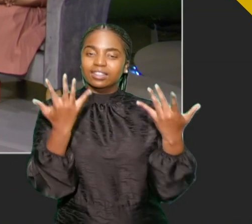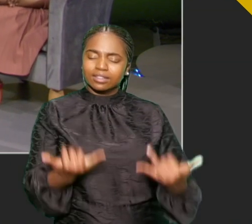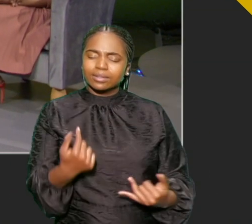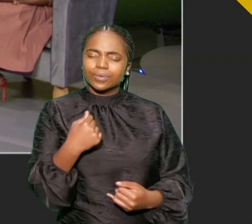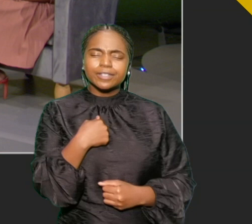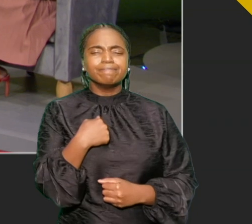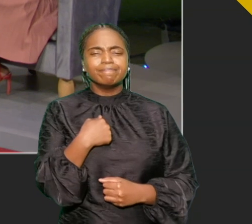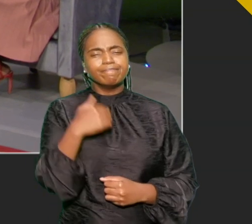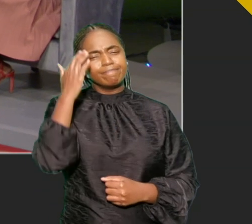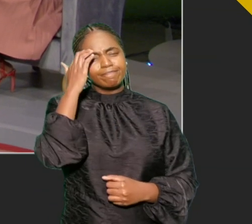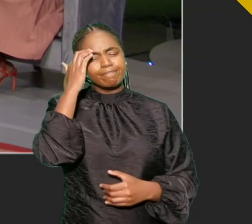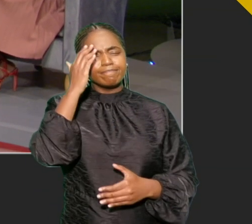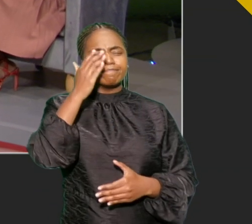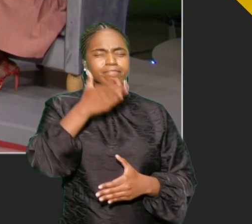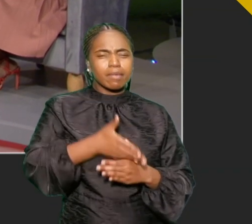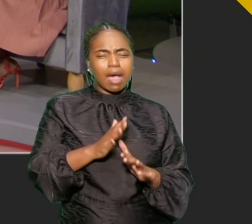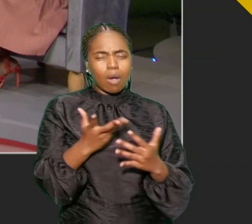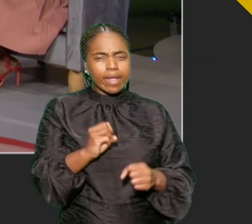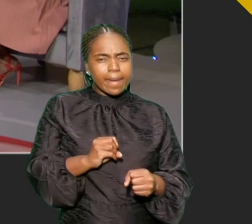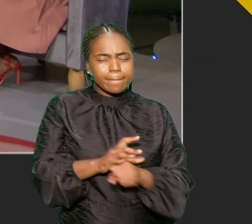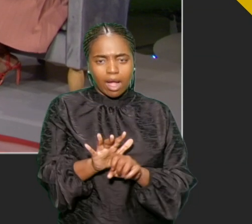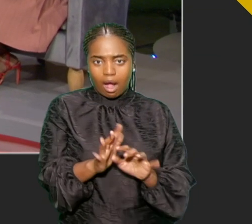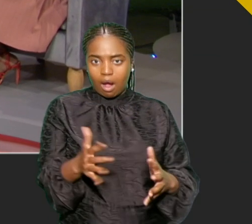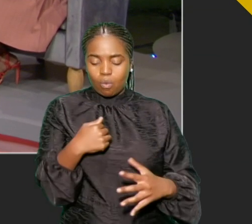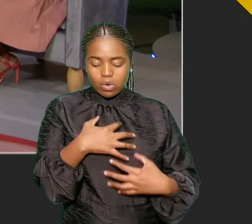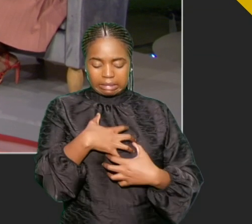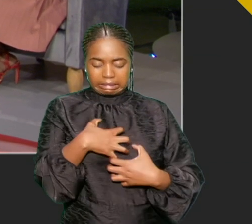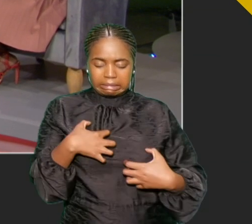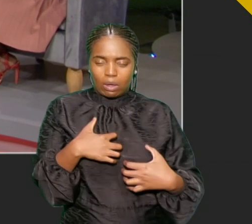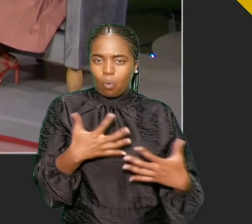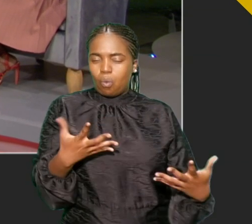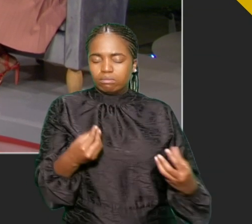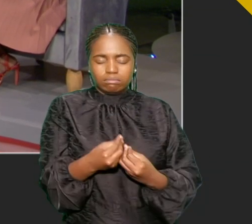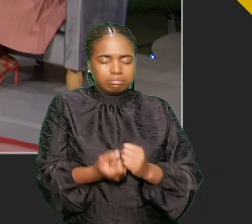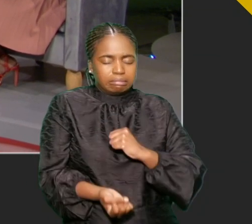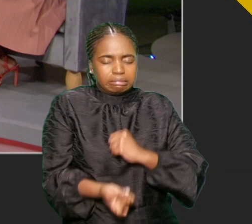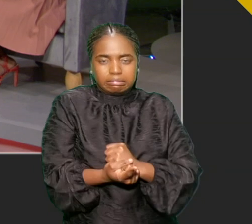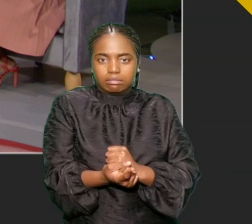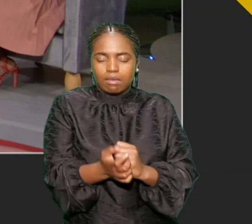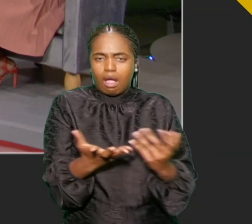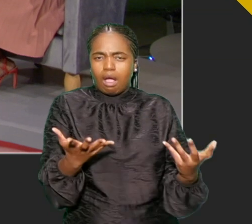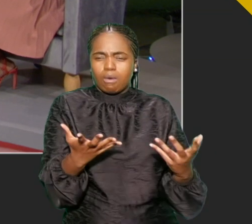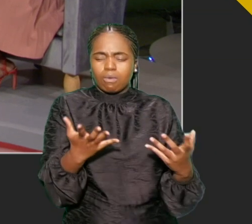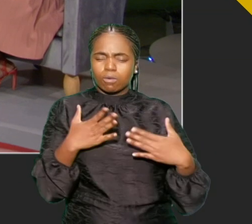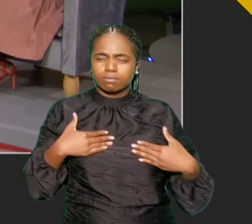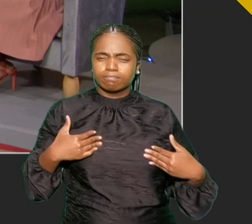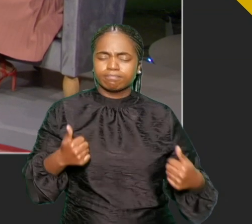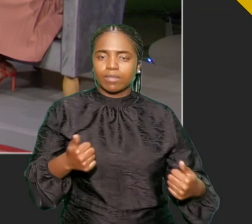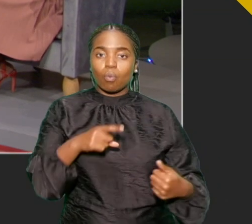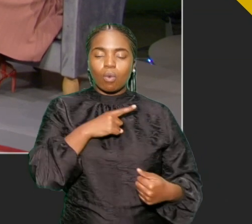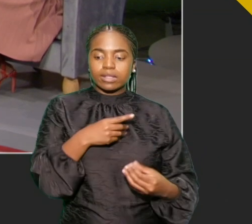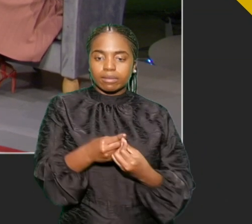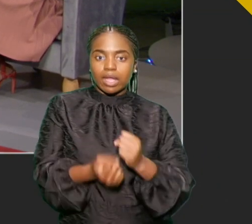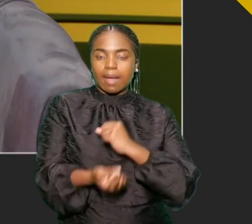the psychological effects and impact and how do you get out of a situation, whether traumatic or a crisis that happens so suddenly in